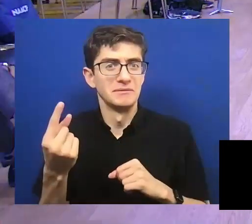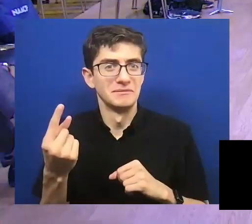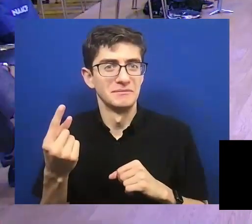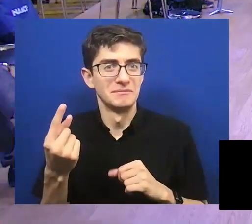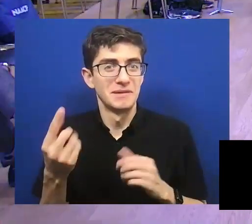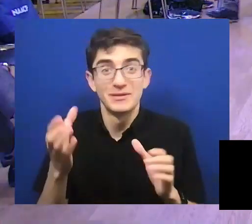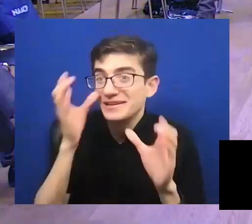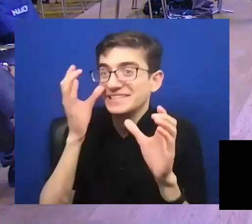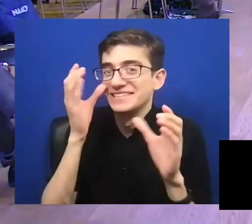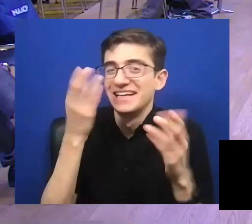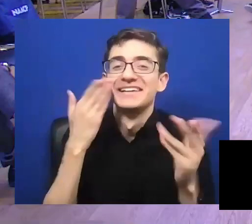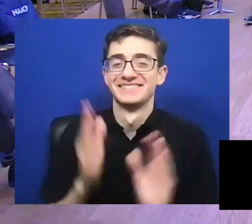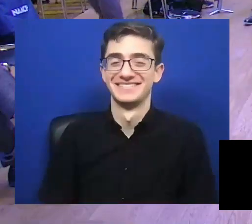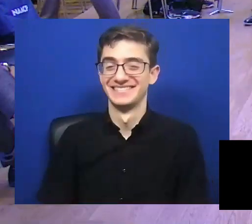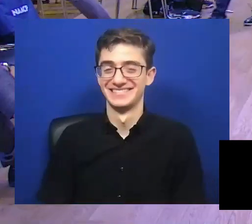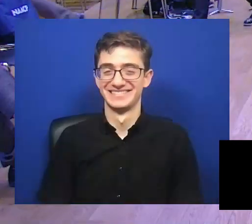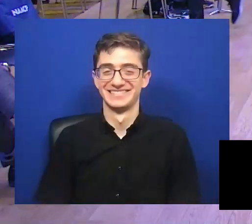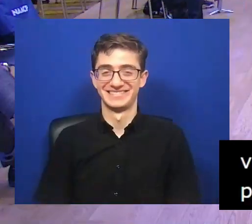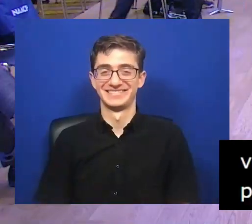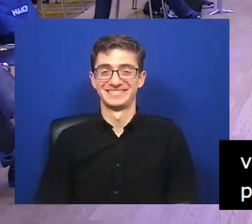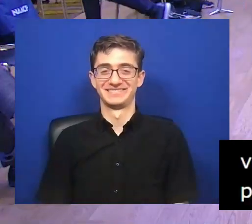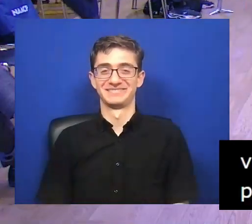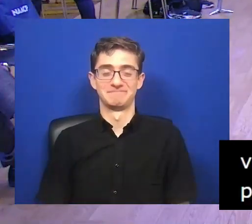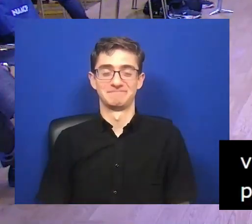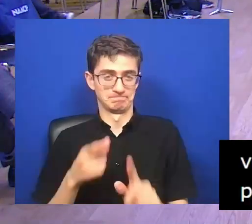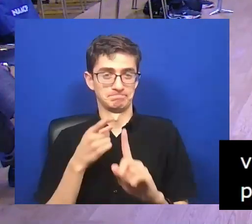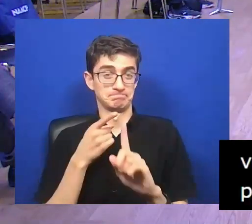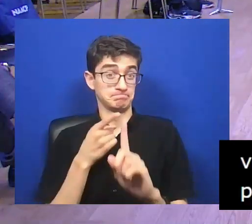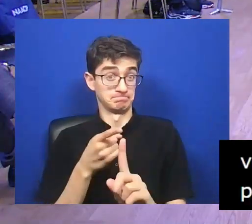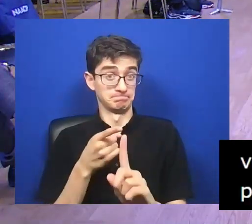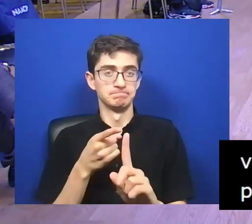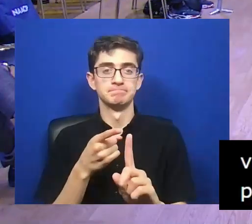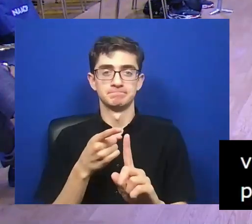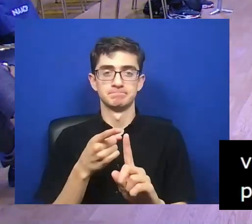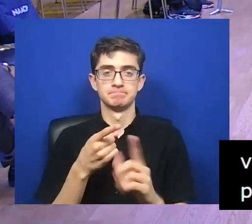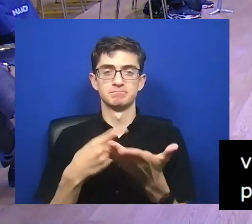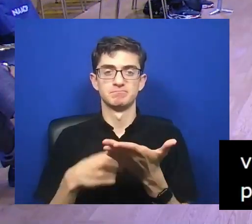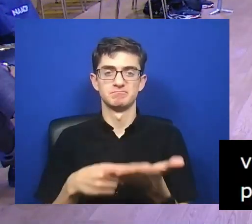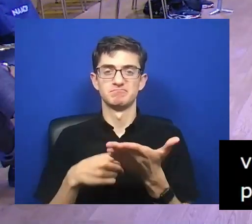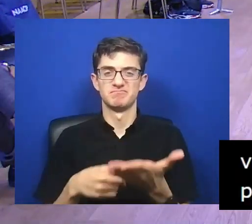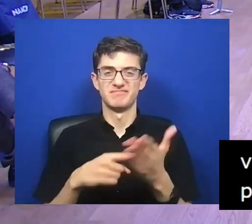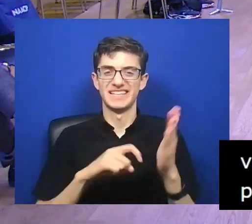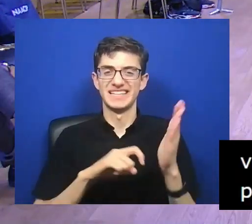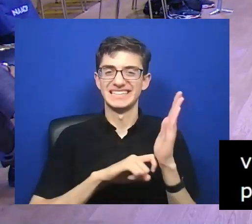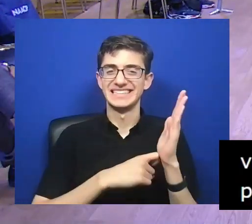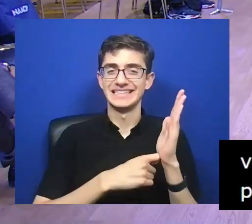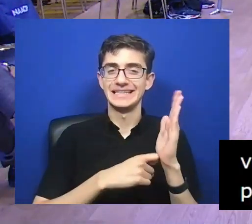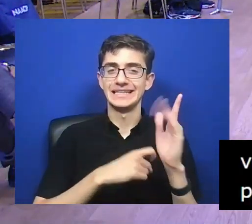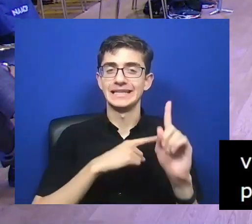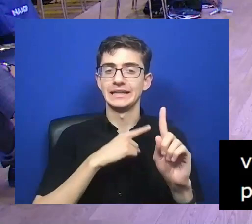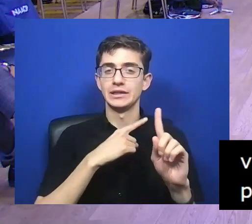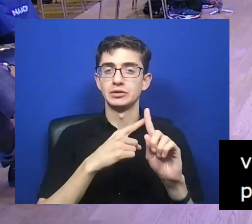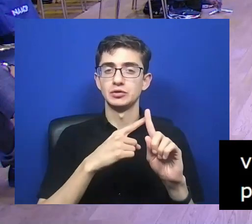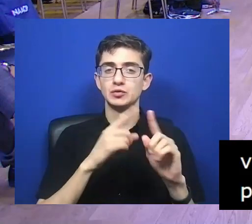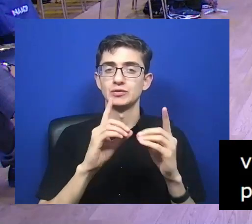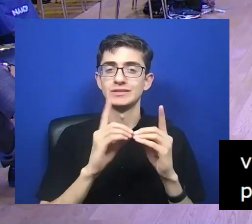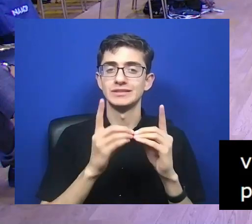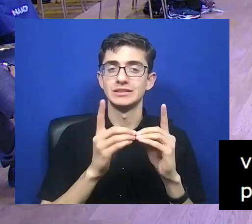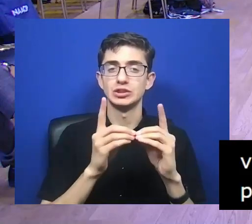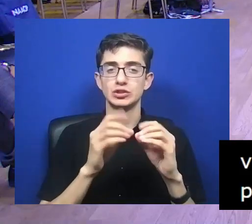But it's the key to digital equity ecosystems, trusted